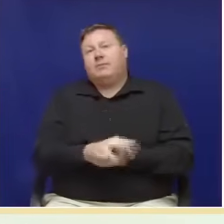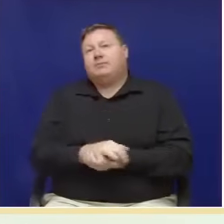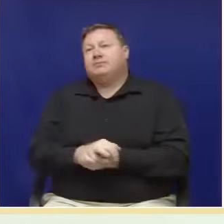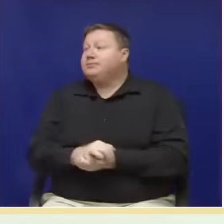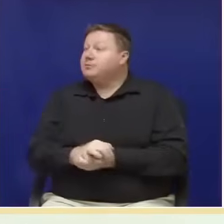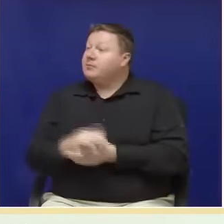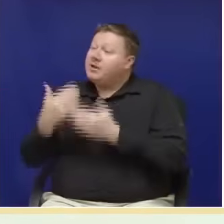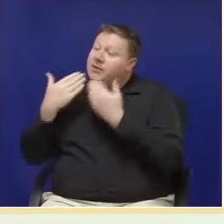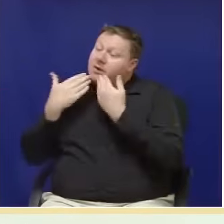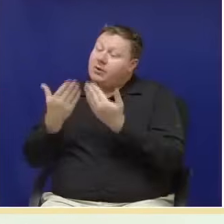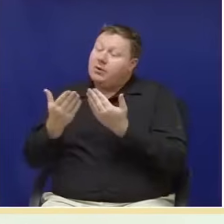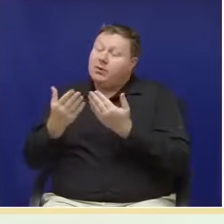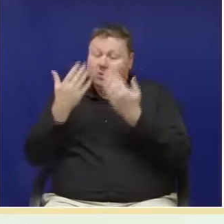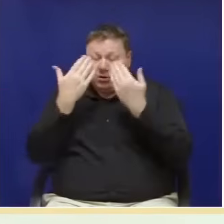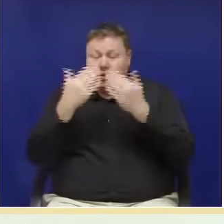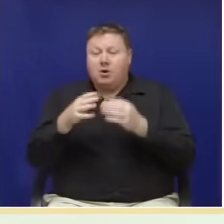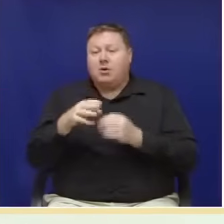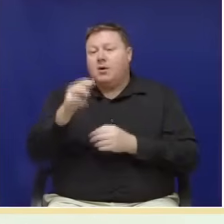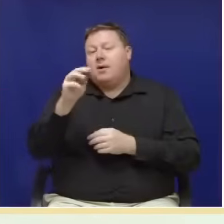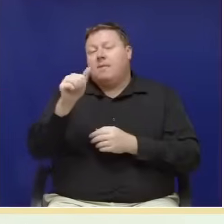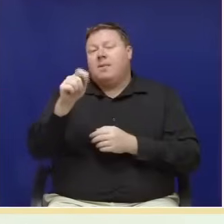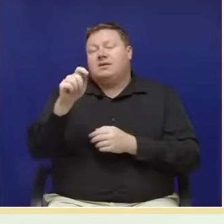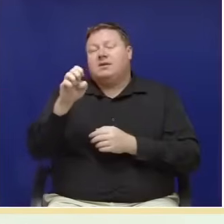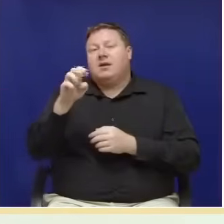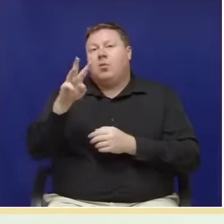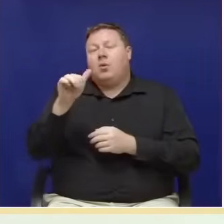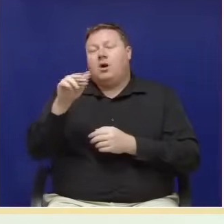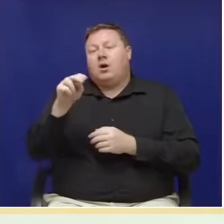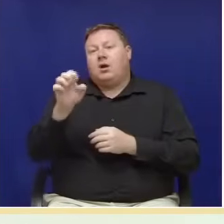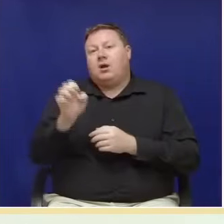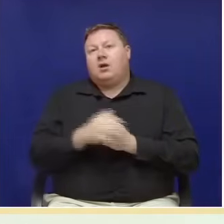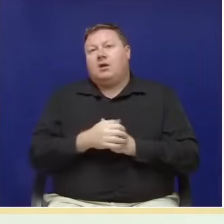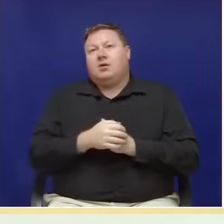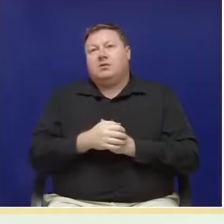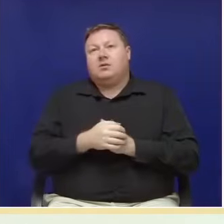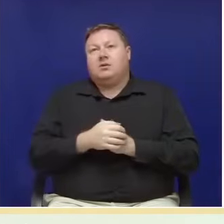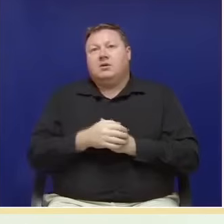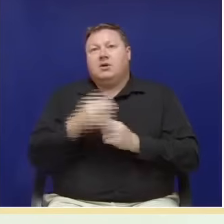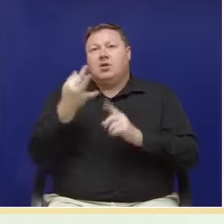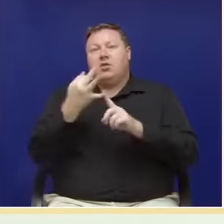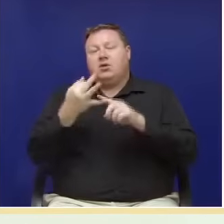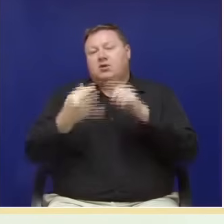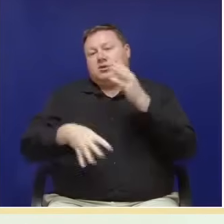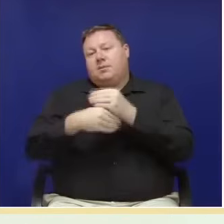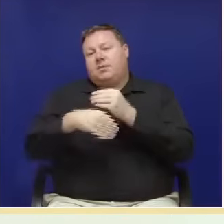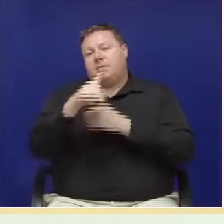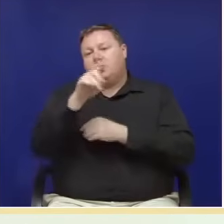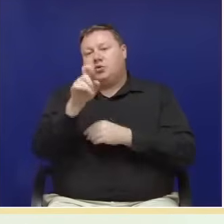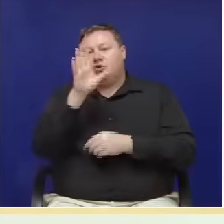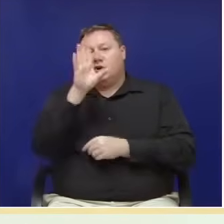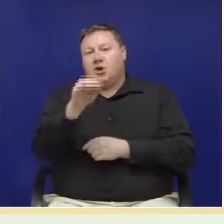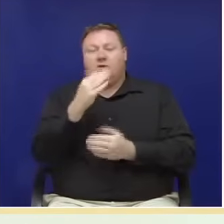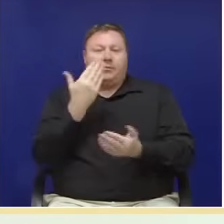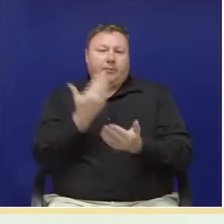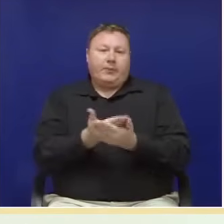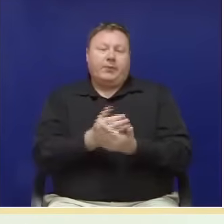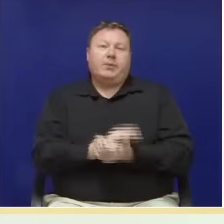Thank you. Honorable Matewane, you may ask the third supplementary question.